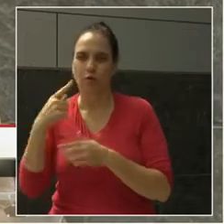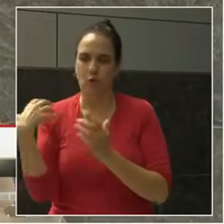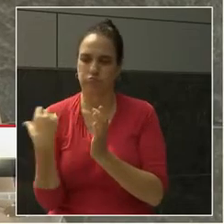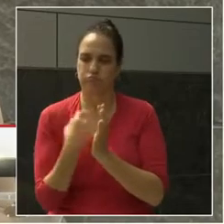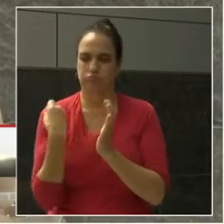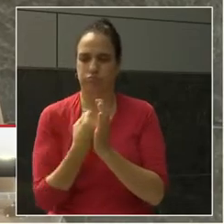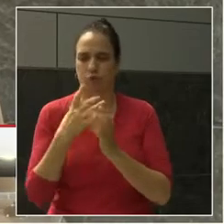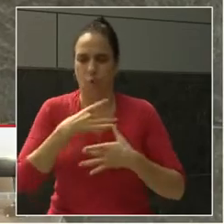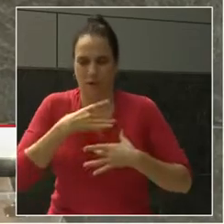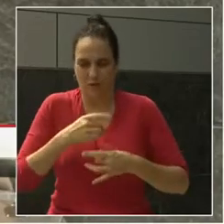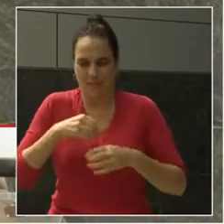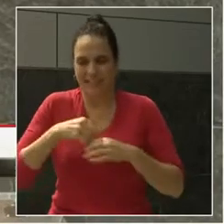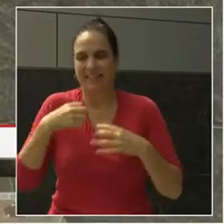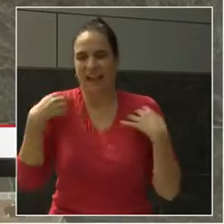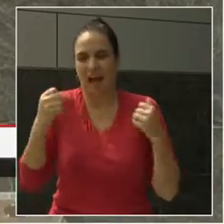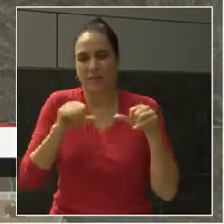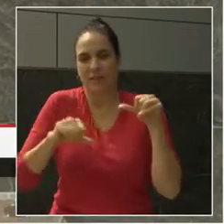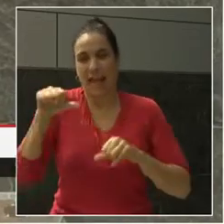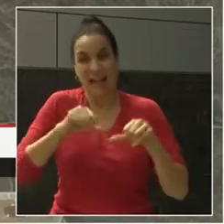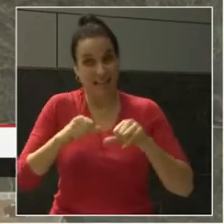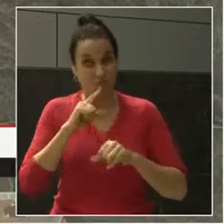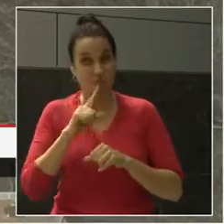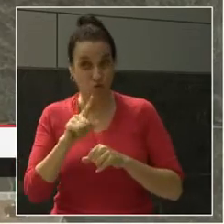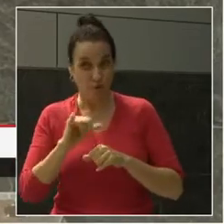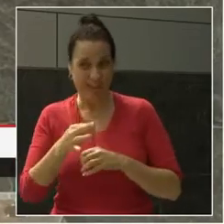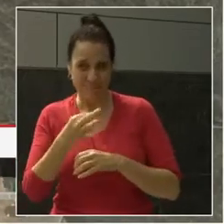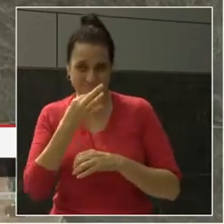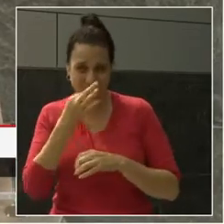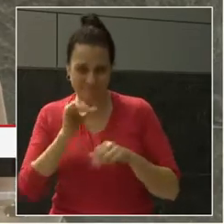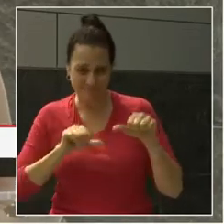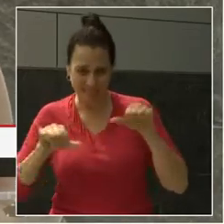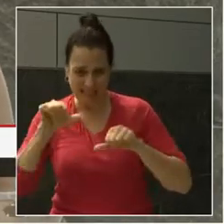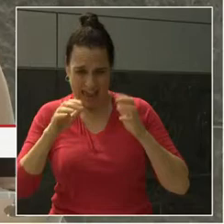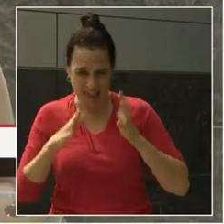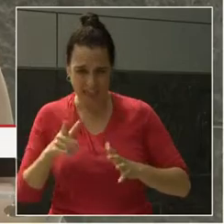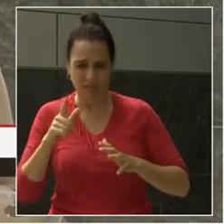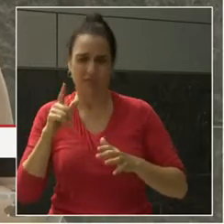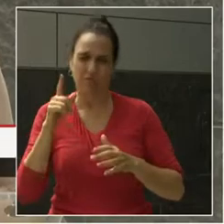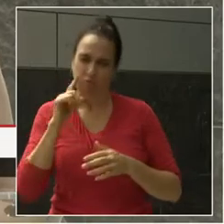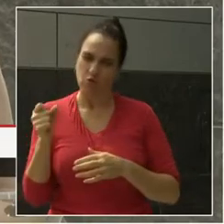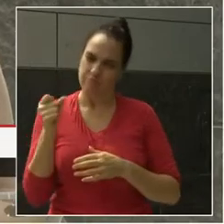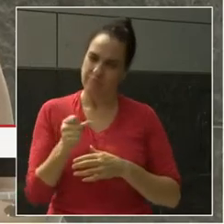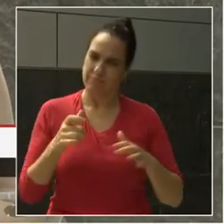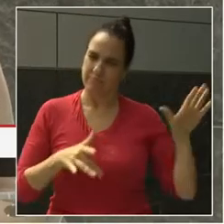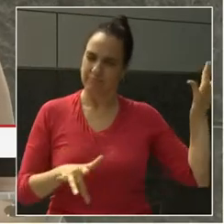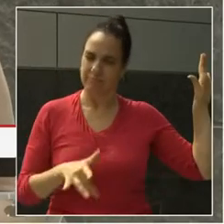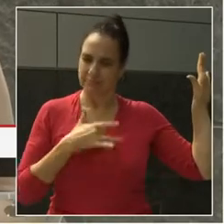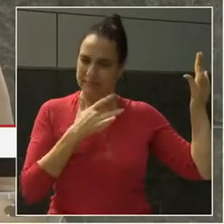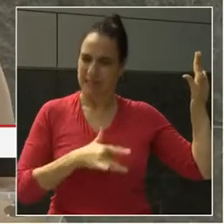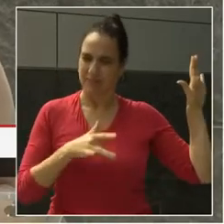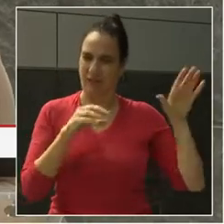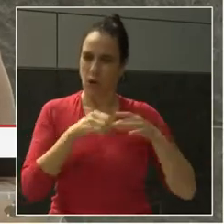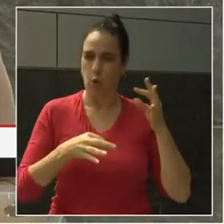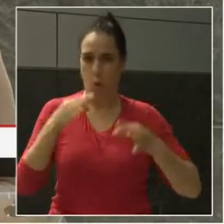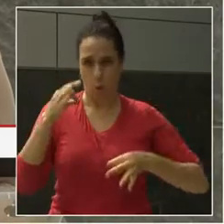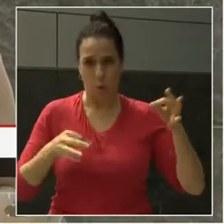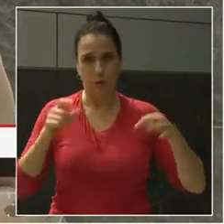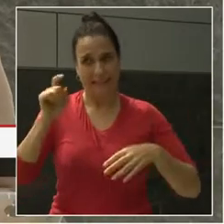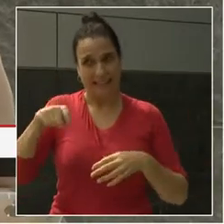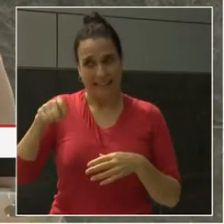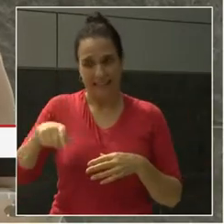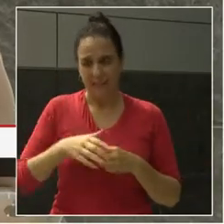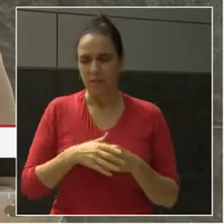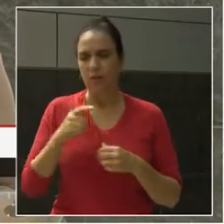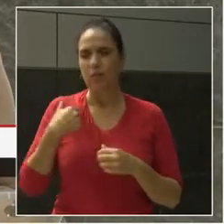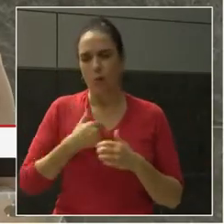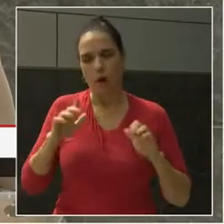forensic scientists are needed, and we want to produce them right here. It's my pleasure to be